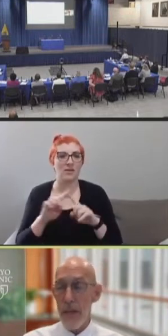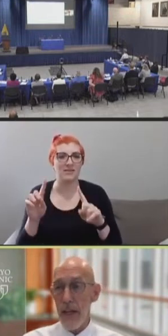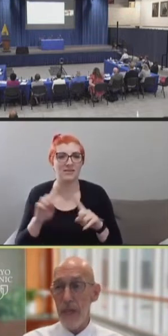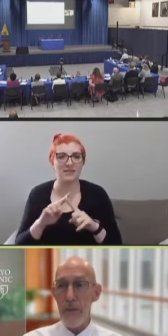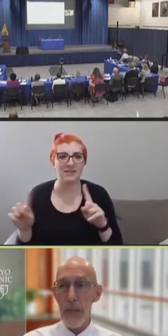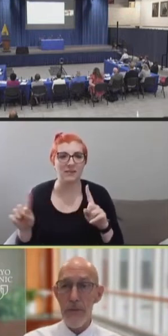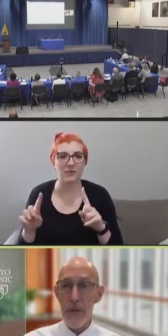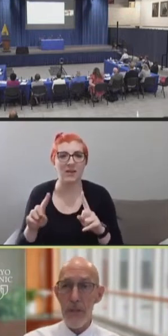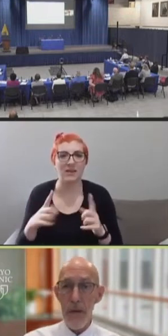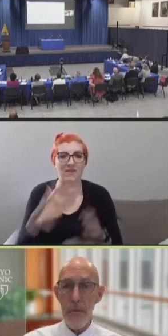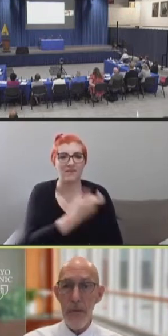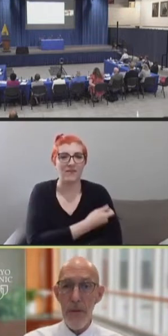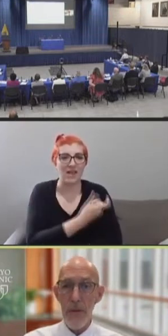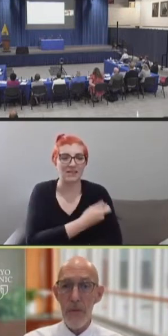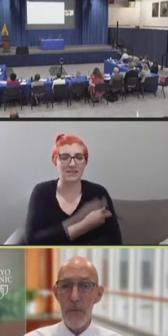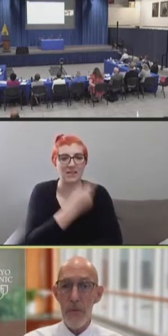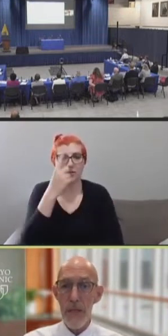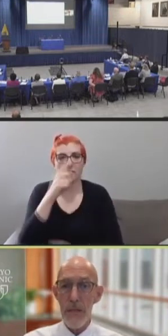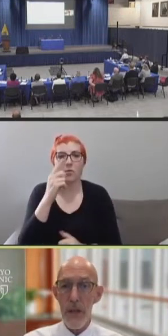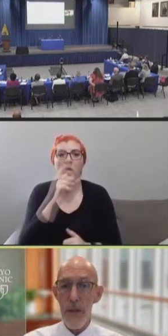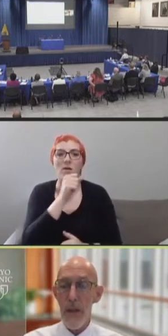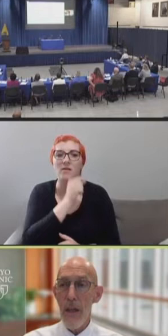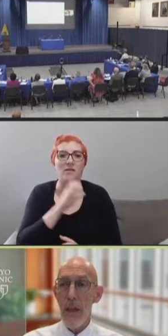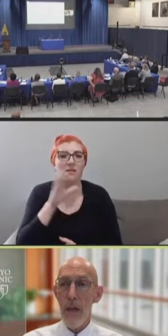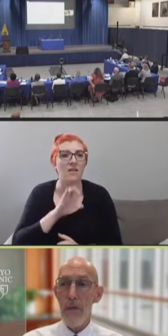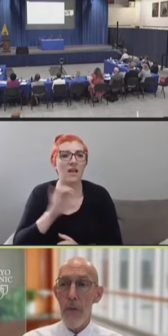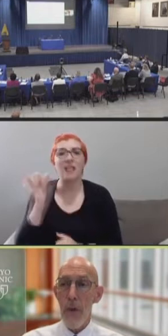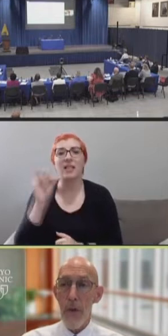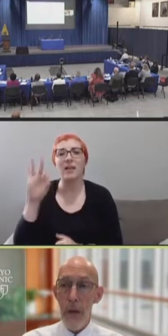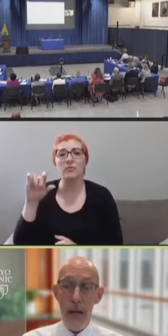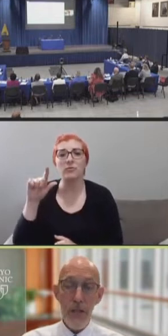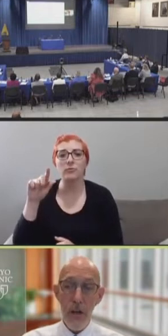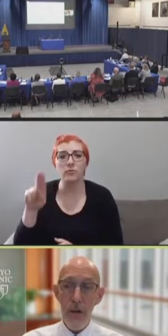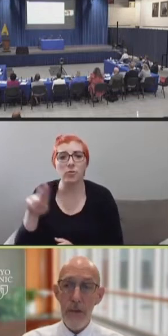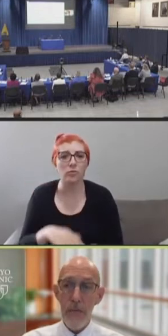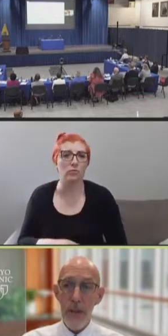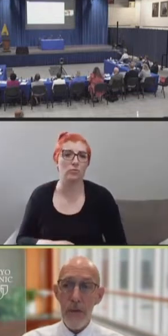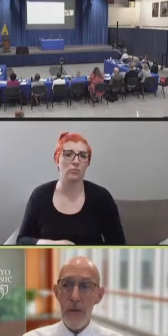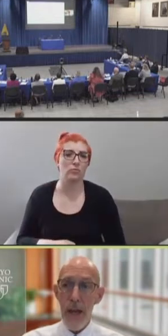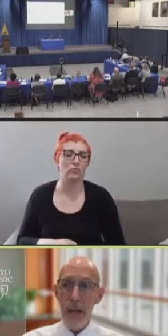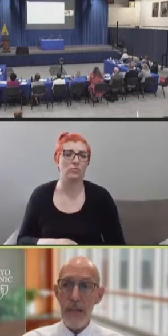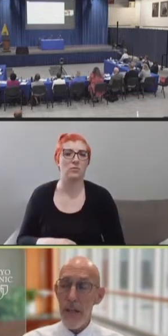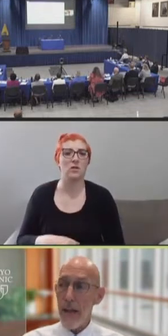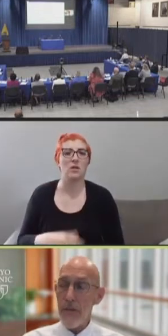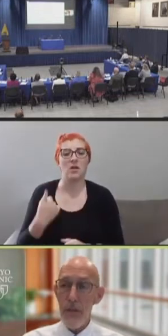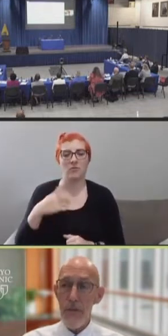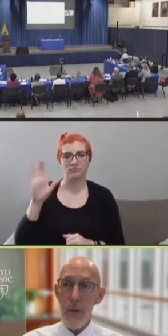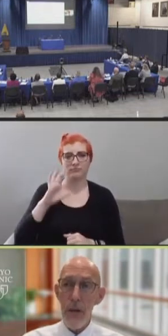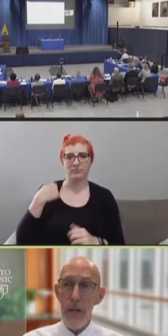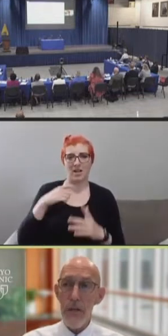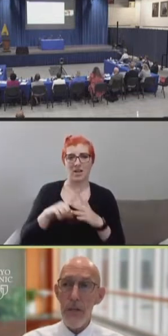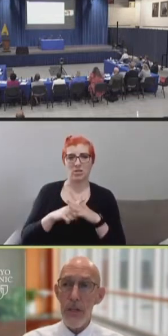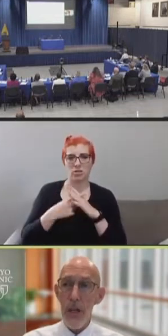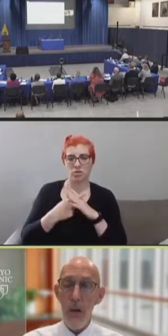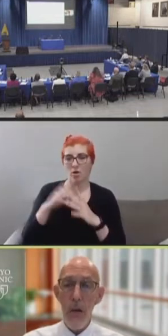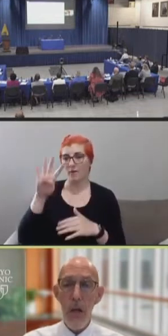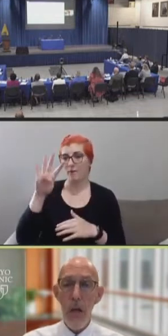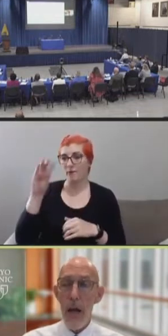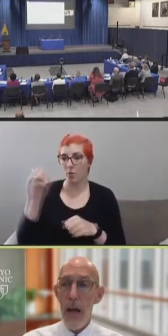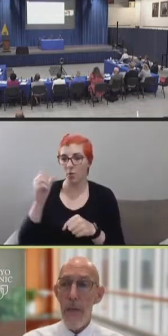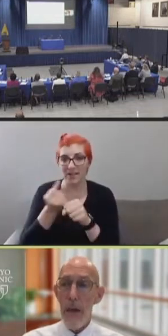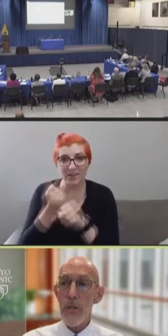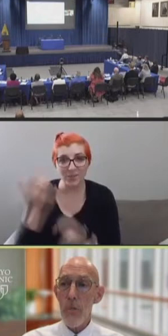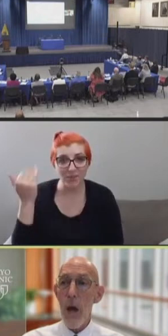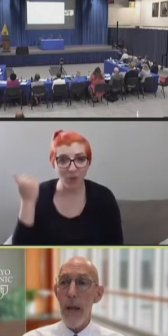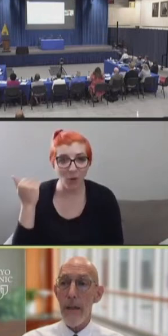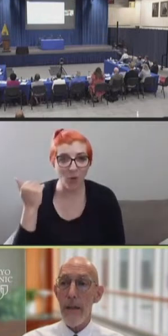for the elderly, for example, with influenza. For when I started in the field of vaccinology 40 years ago,